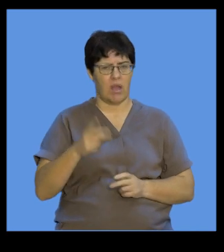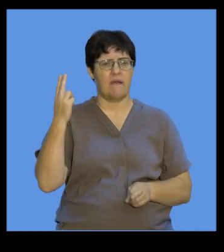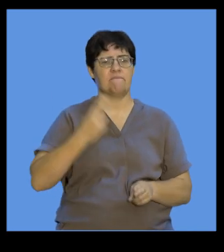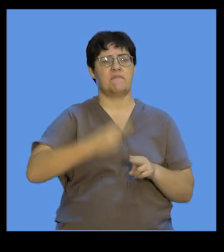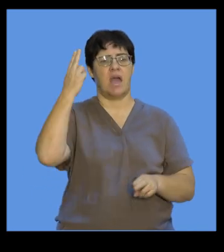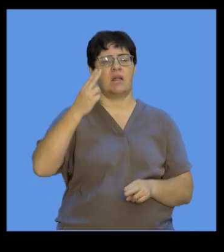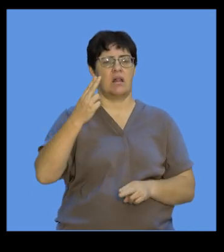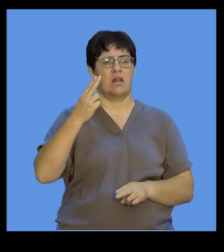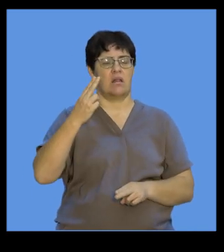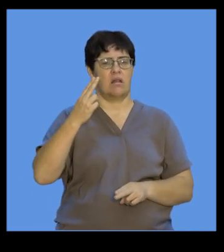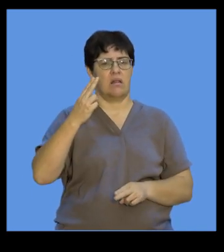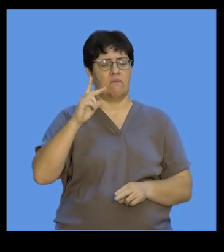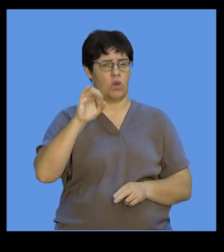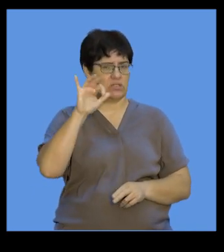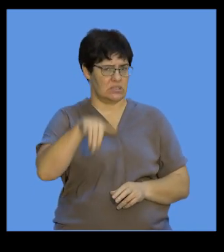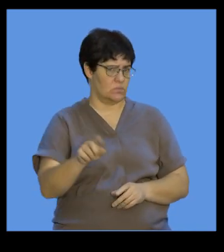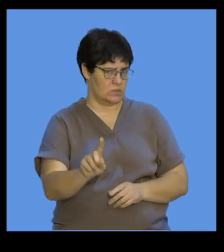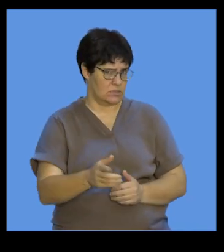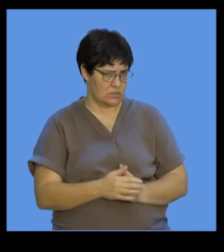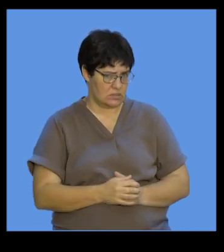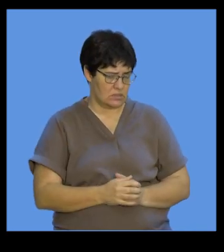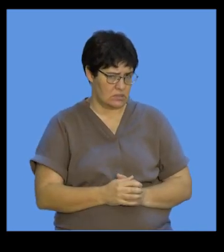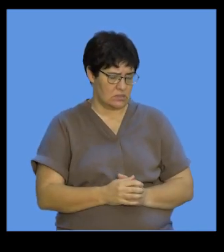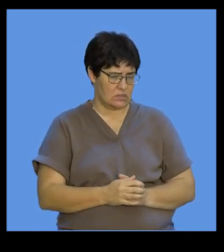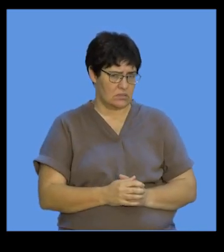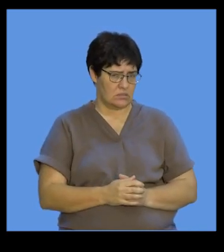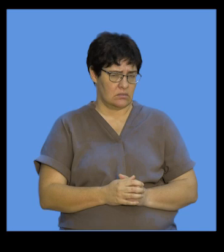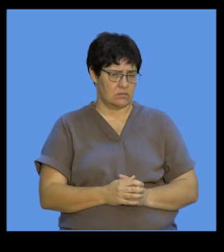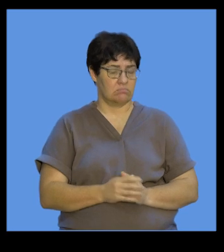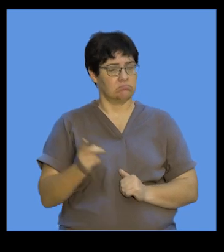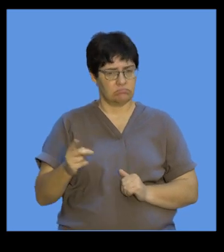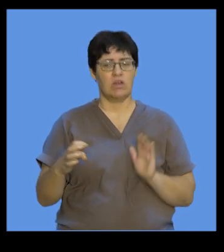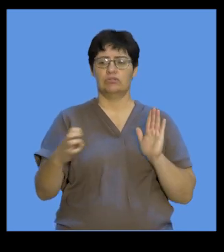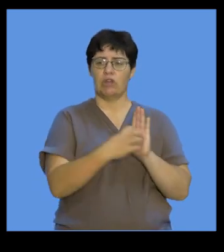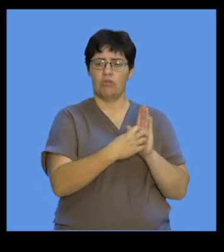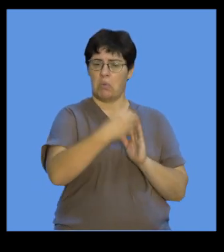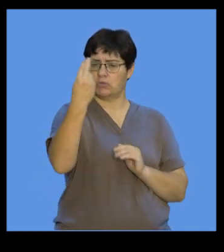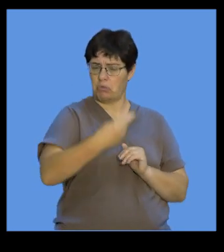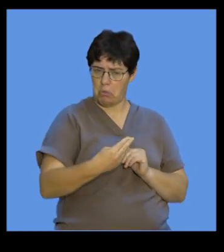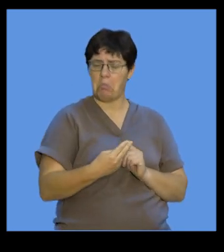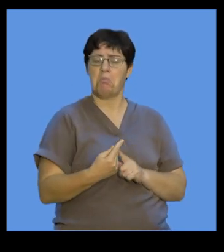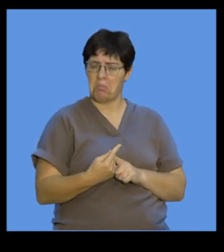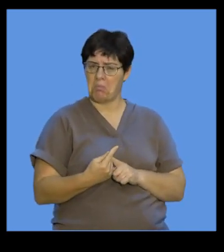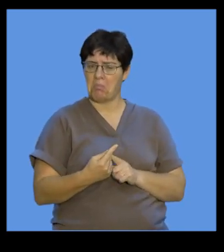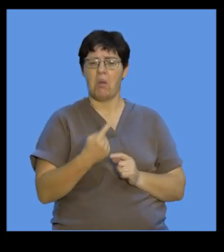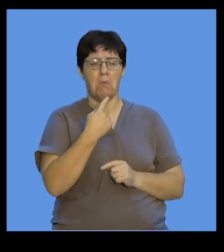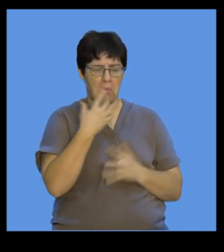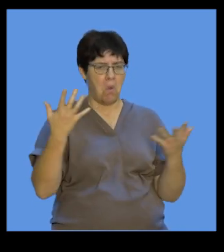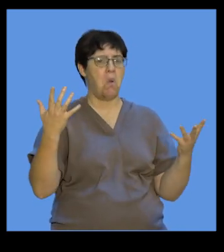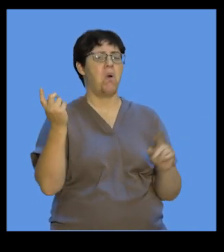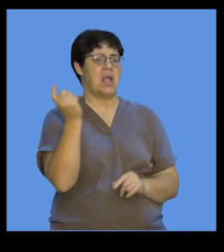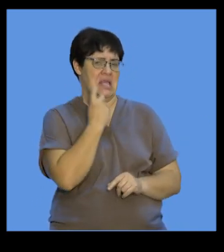final velocity. So really, by drawing a diagram, we've made this a lot